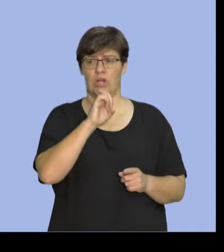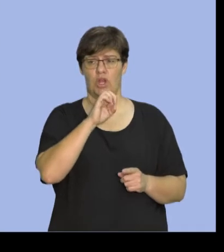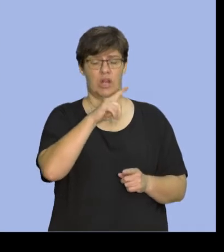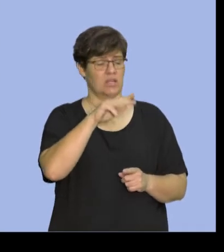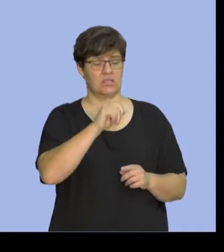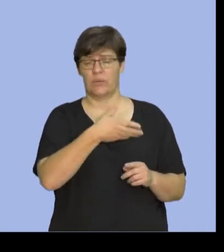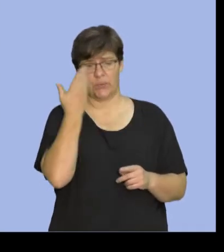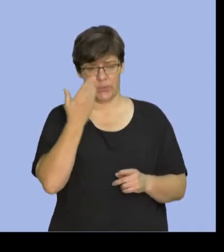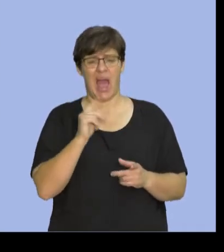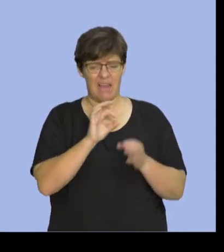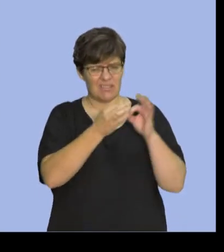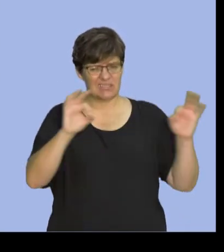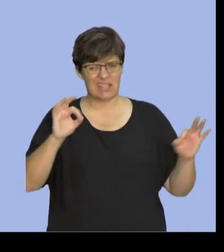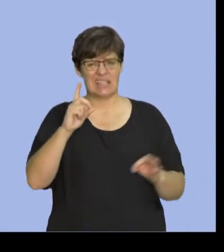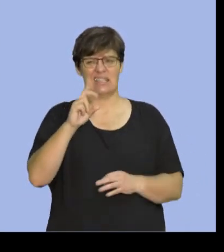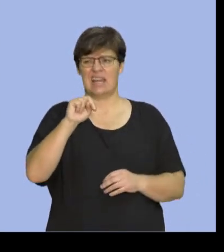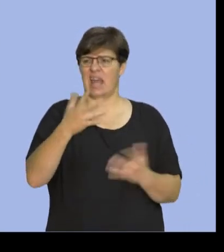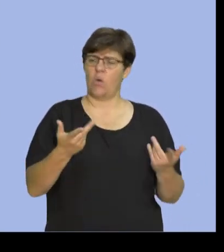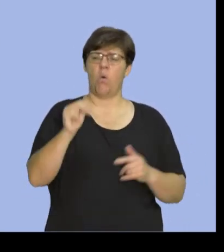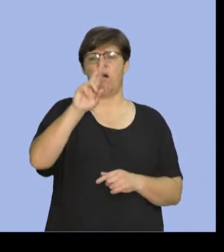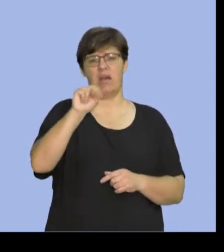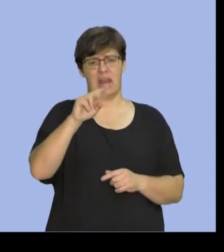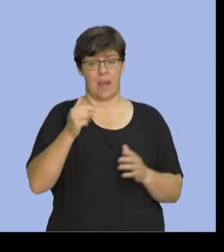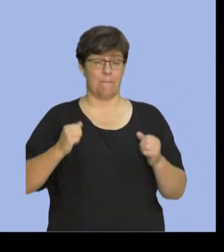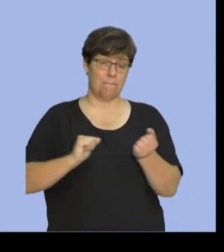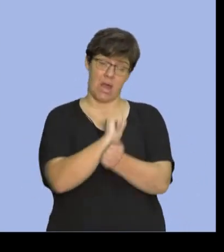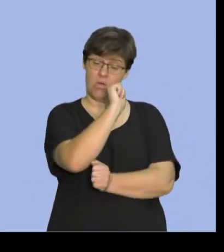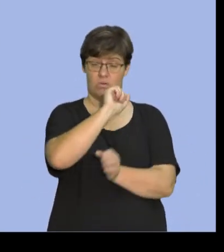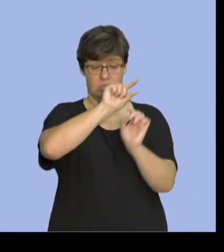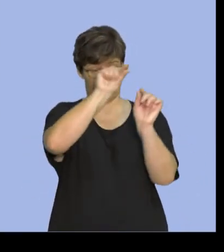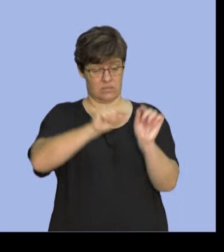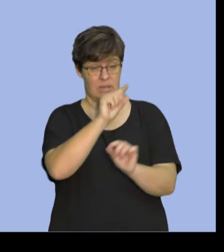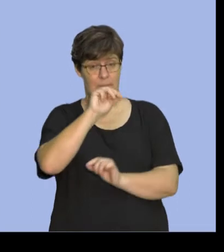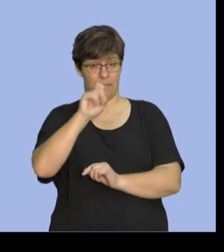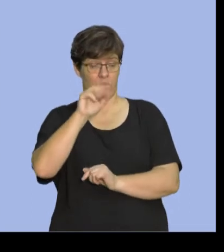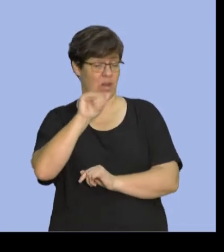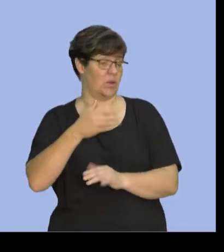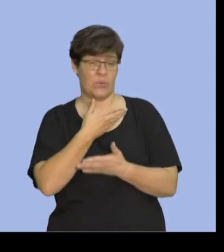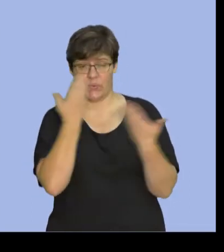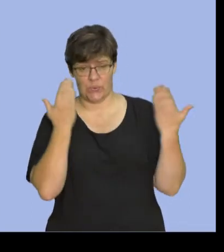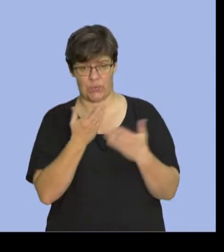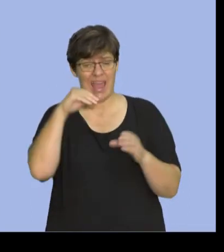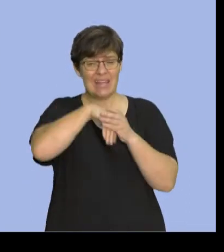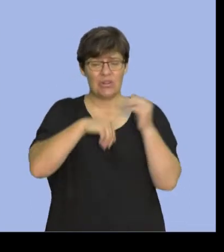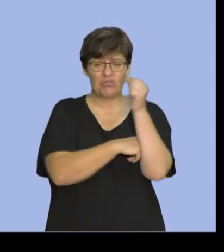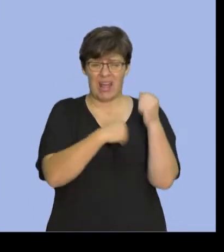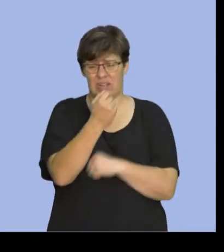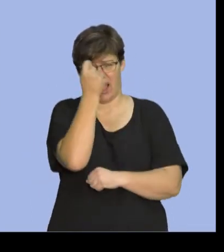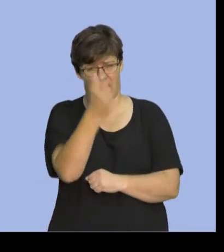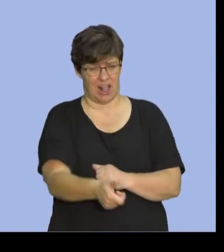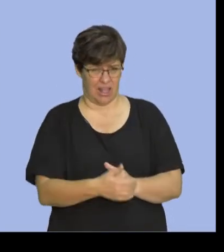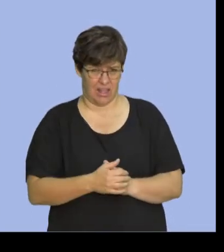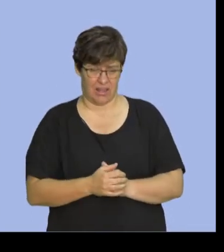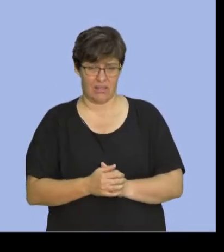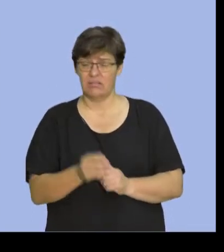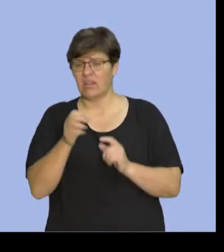DNA or RNA that are not bound by a membrane. They show few internal structures. An example of this would